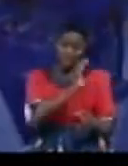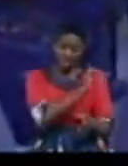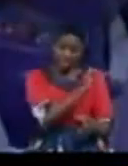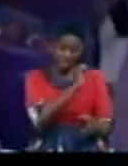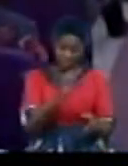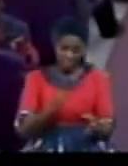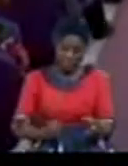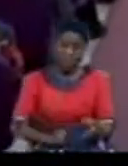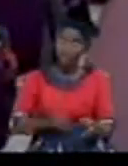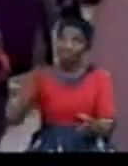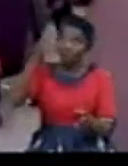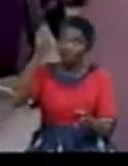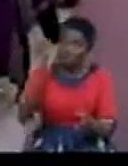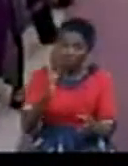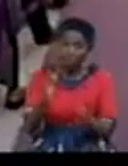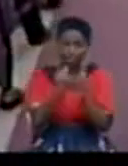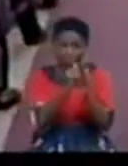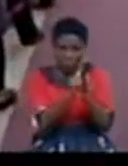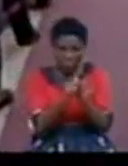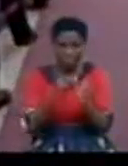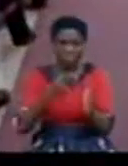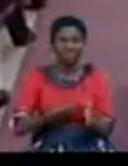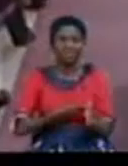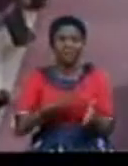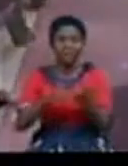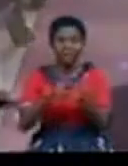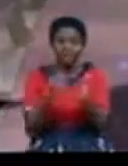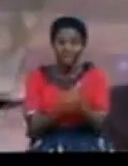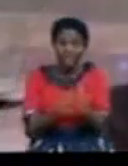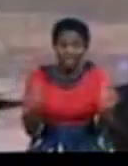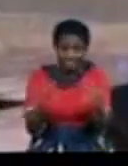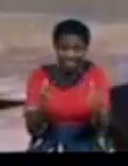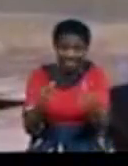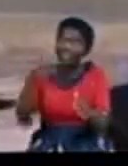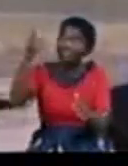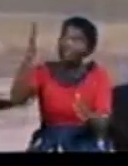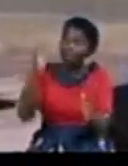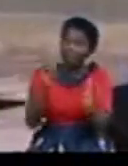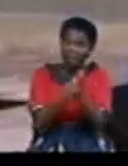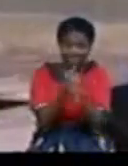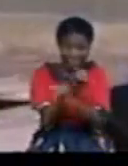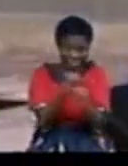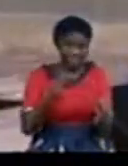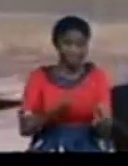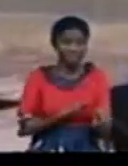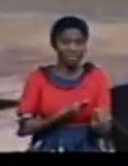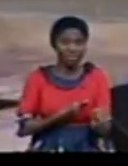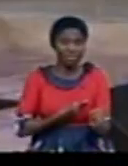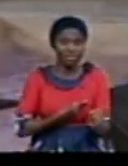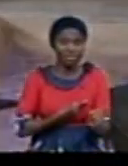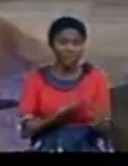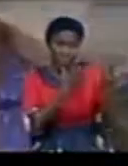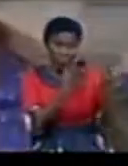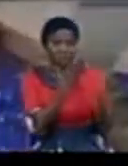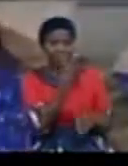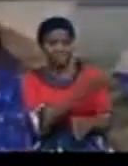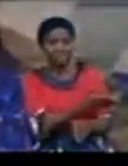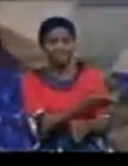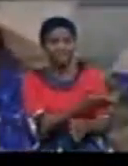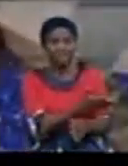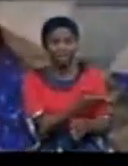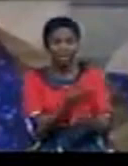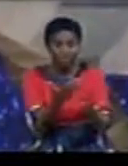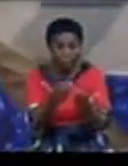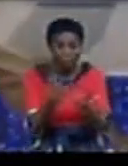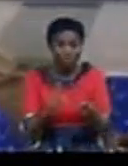God with us. That means the same God that saved us is still waiting there. He wants to do the